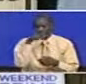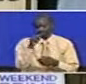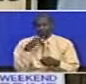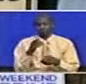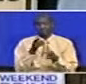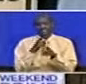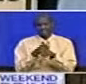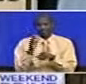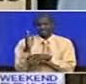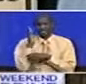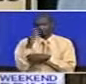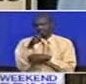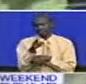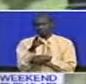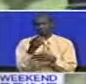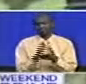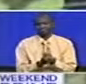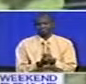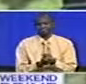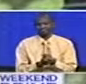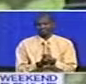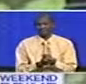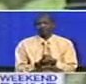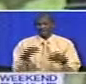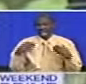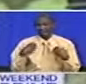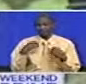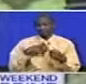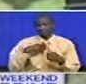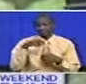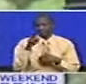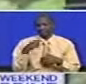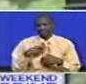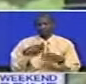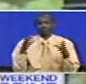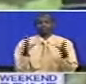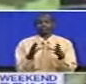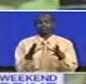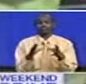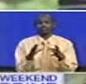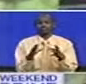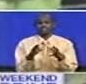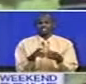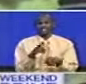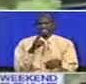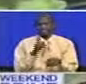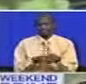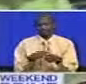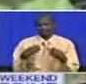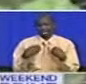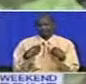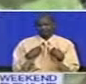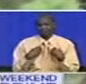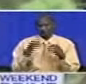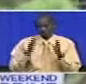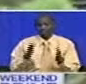during security operations. Na kuna watu ambao wako na sauti kubwa zaidi wakati inapopika wakati wa kusema human